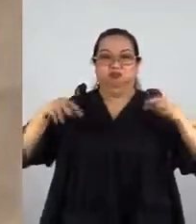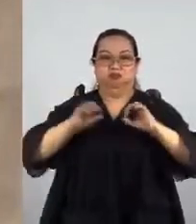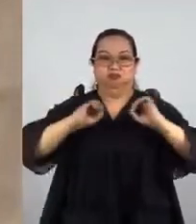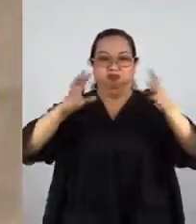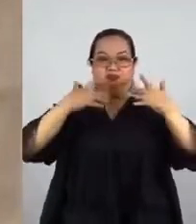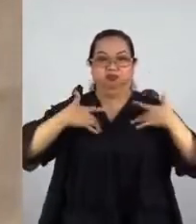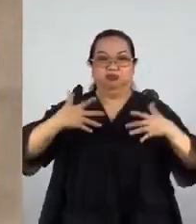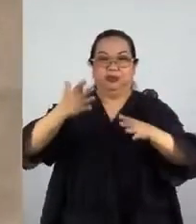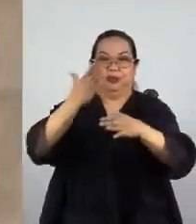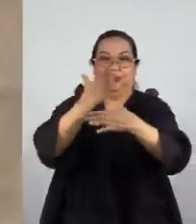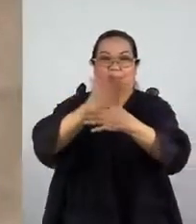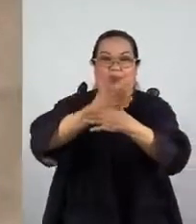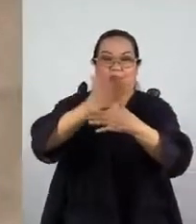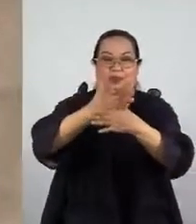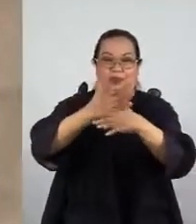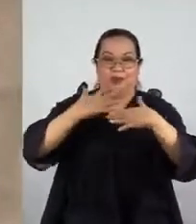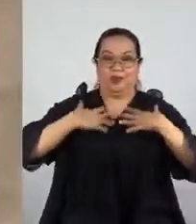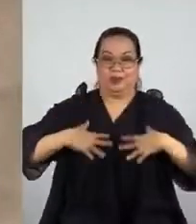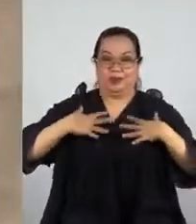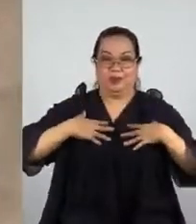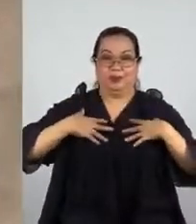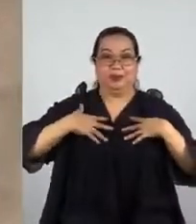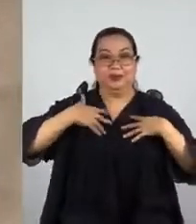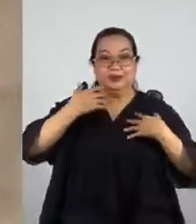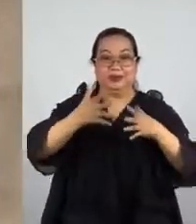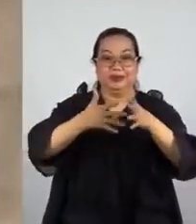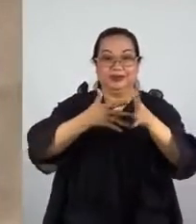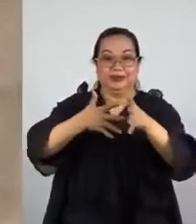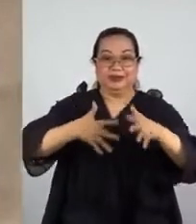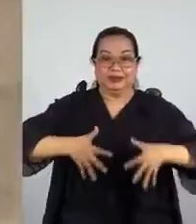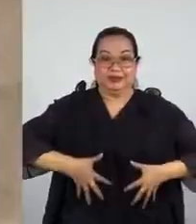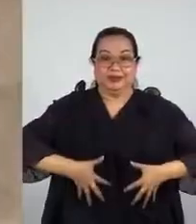that is impeding them in the middle of their belly.